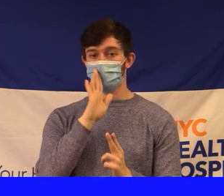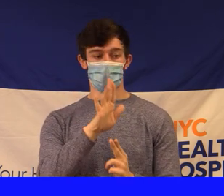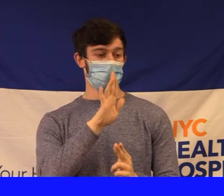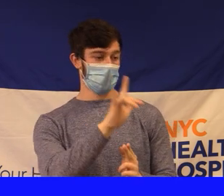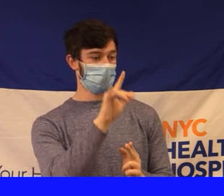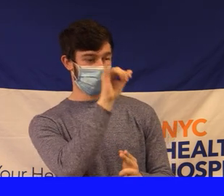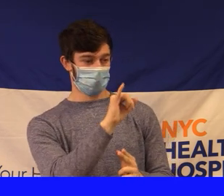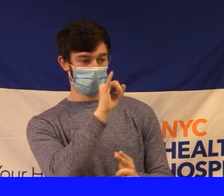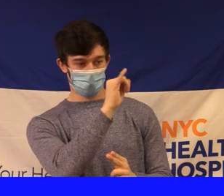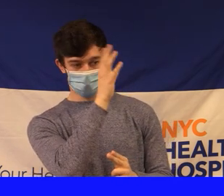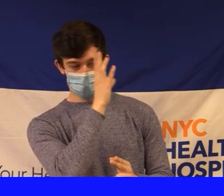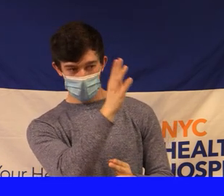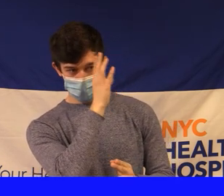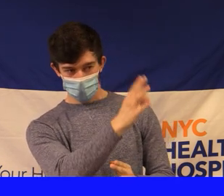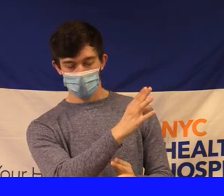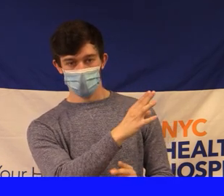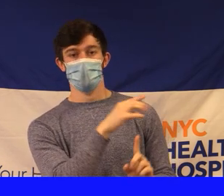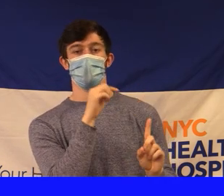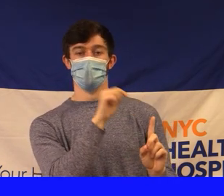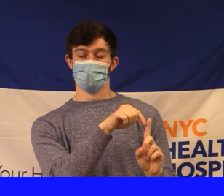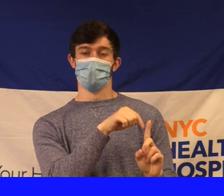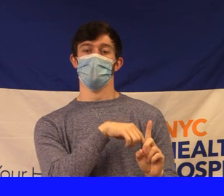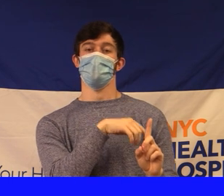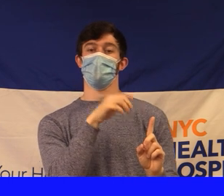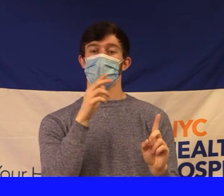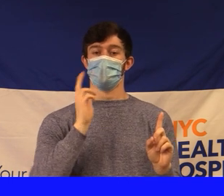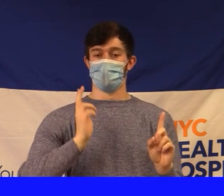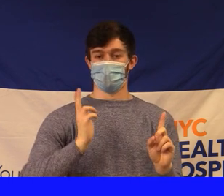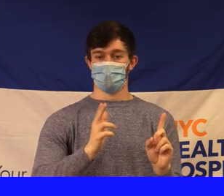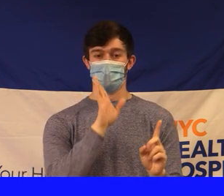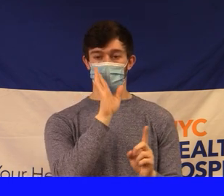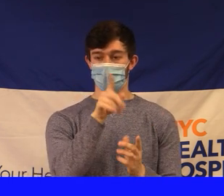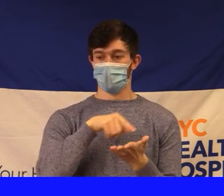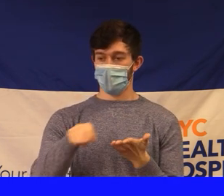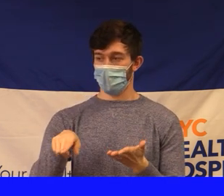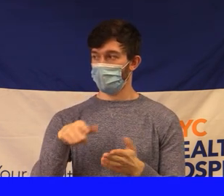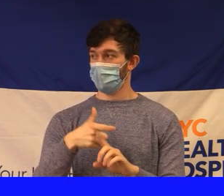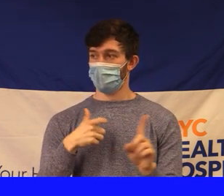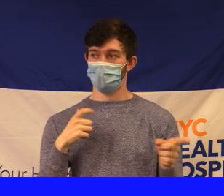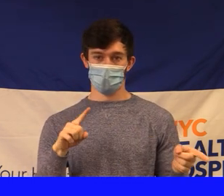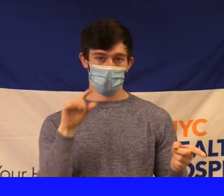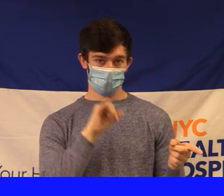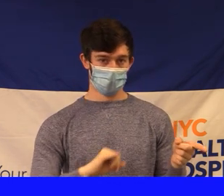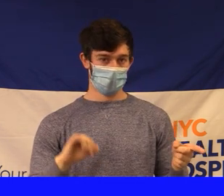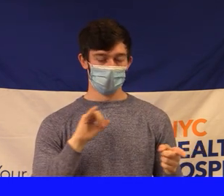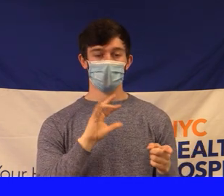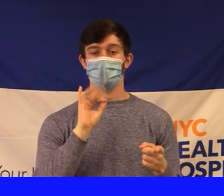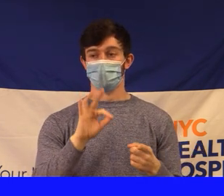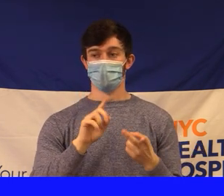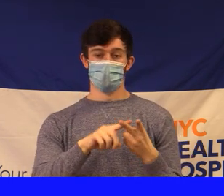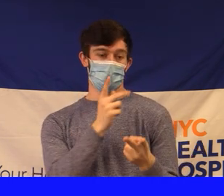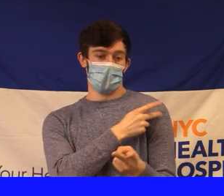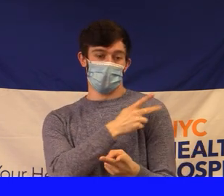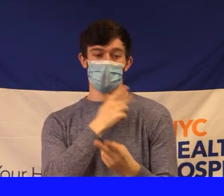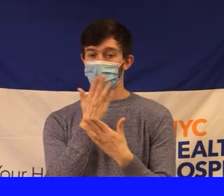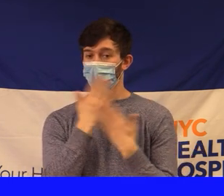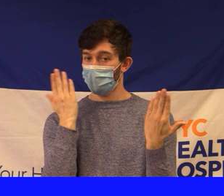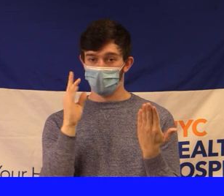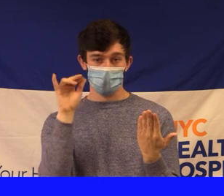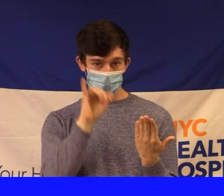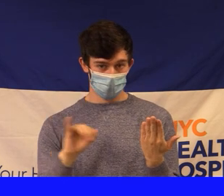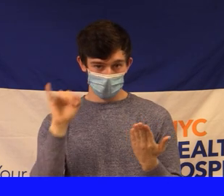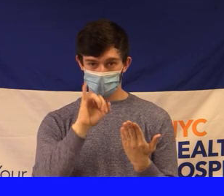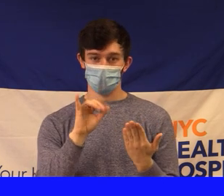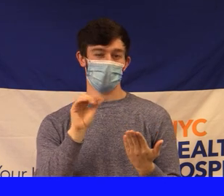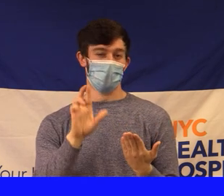that insurance directly, and Hunter is compensated for that trip by the insurance. If the patient does not have insurance or the trip